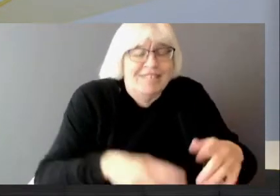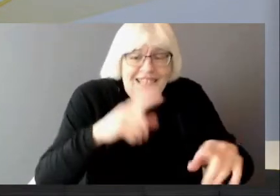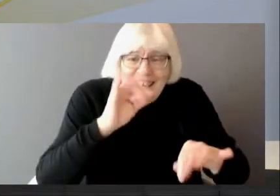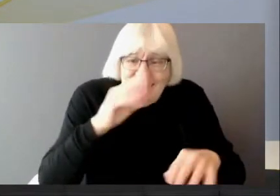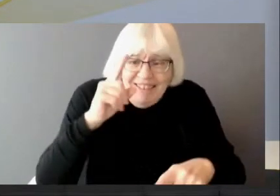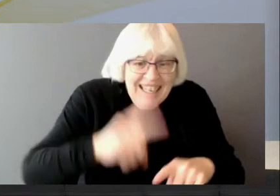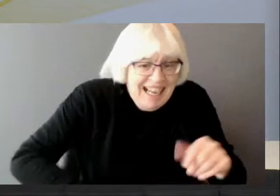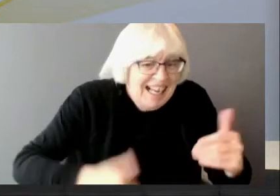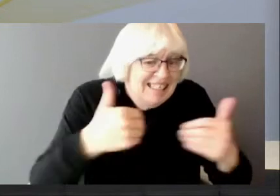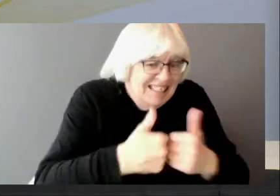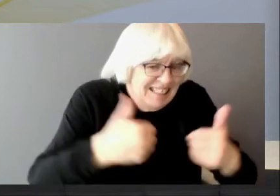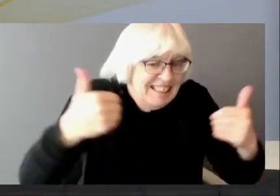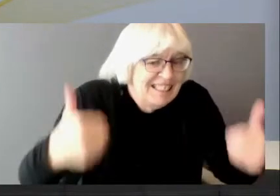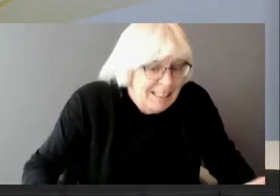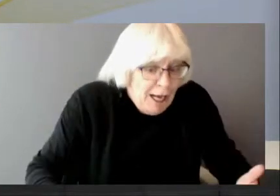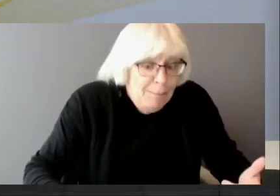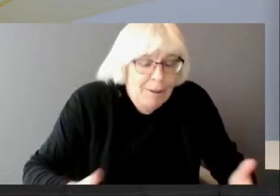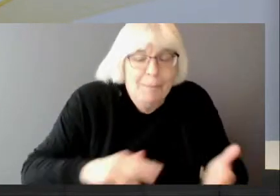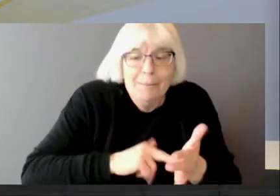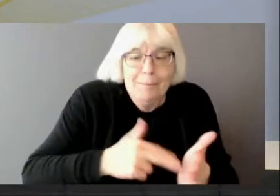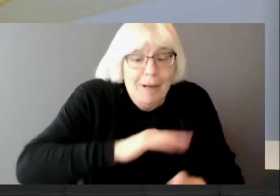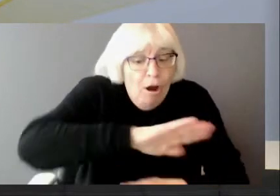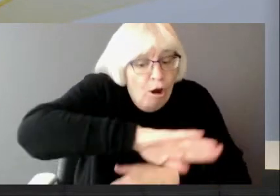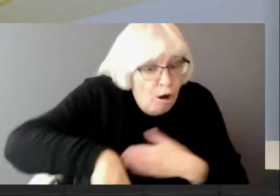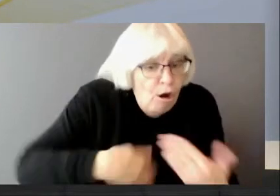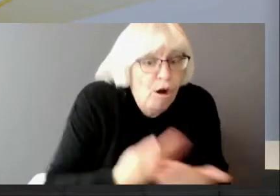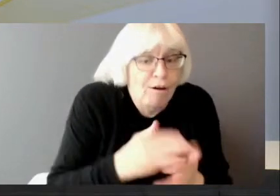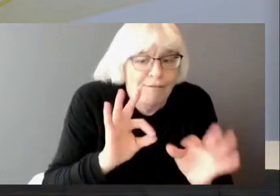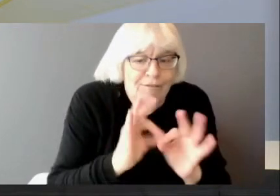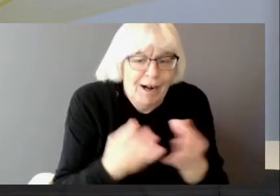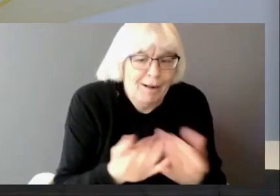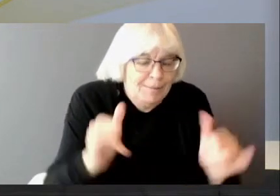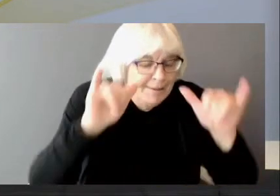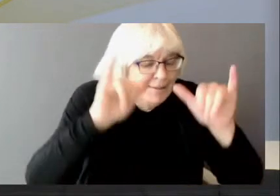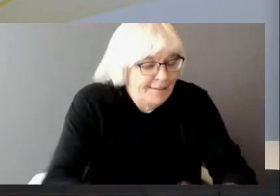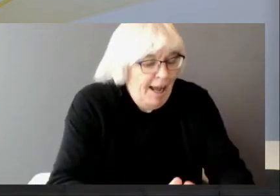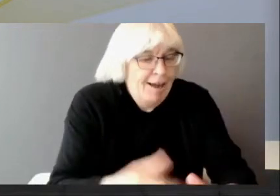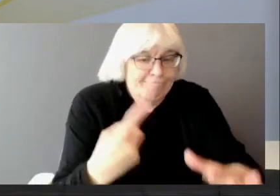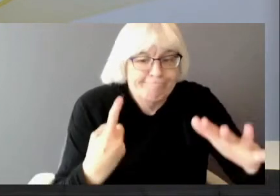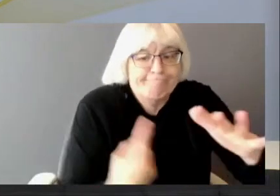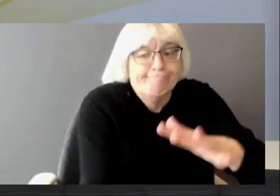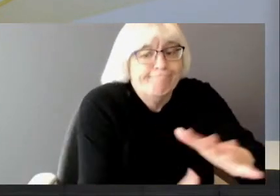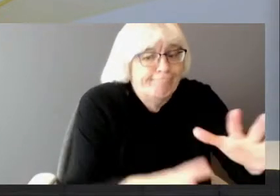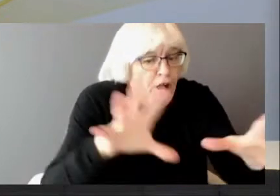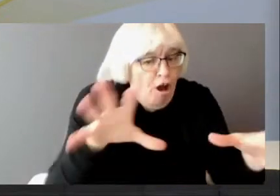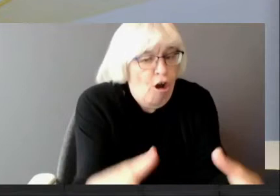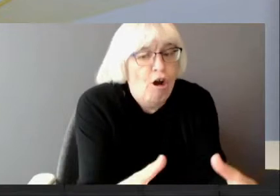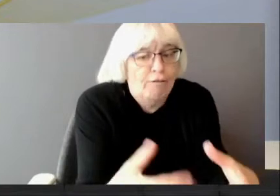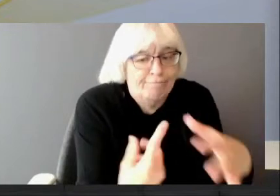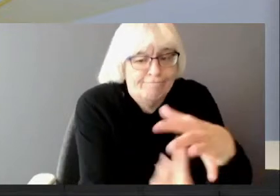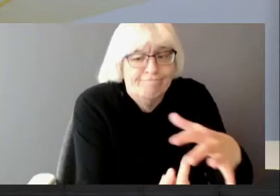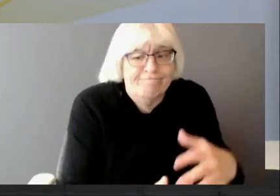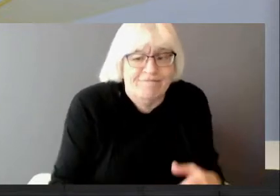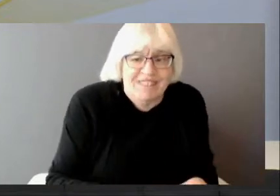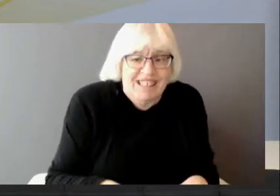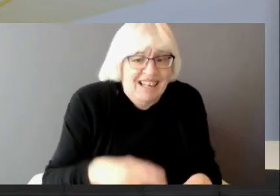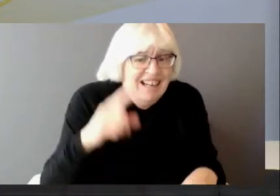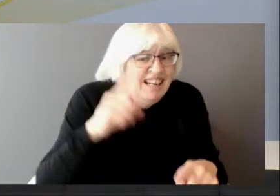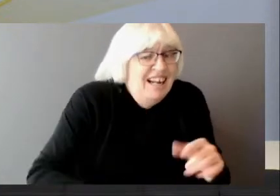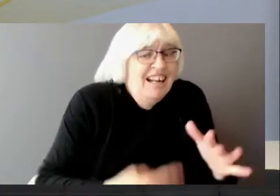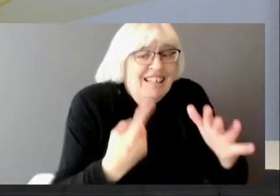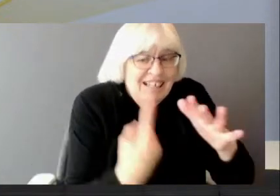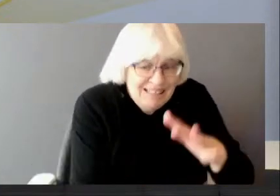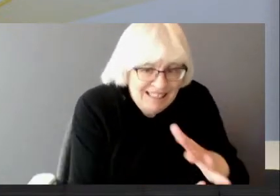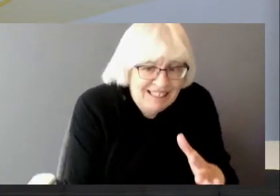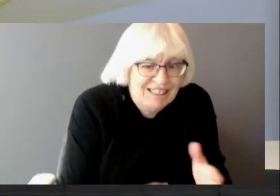minimum of 14 days. If it is not possible for the household to isolate, the traveler may be able to quarantine in a